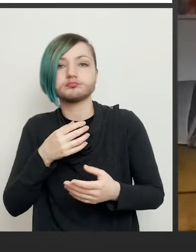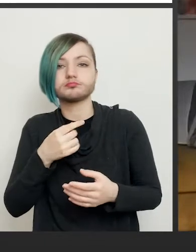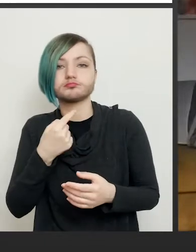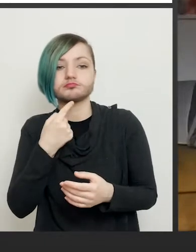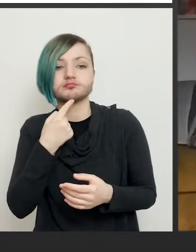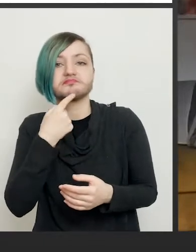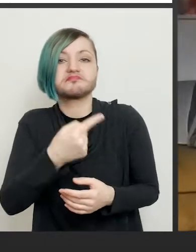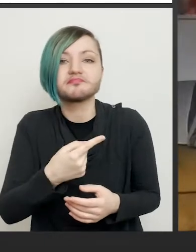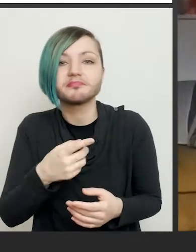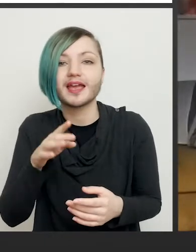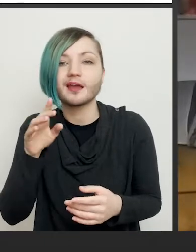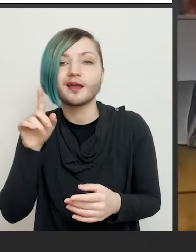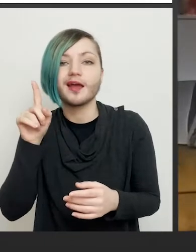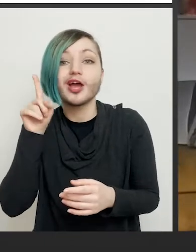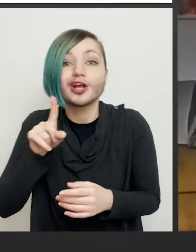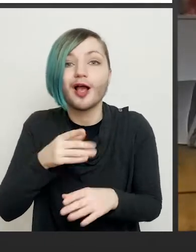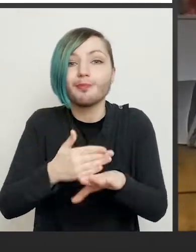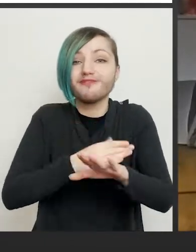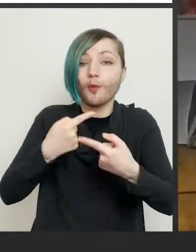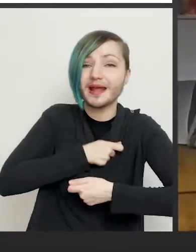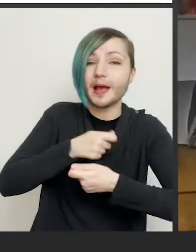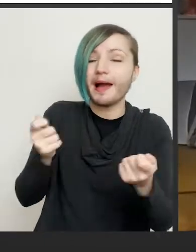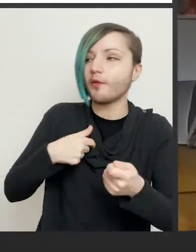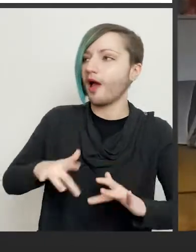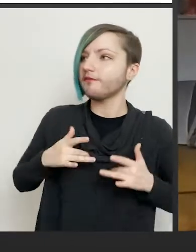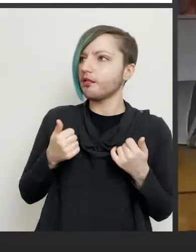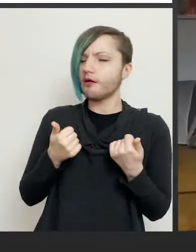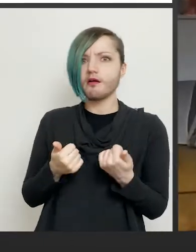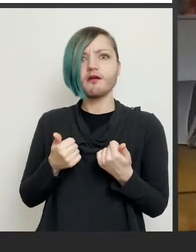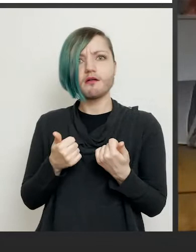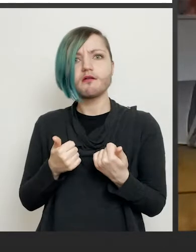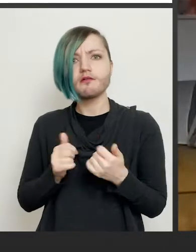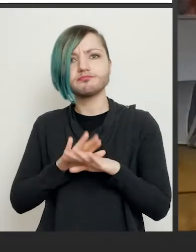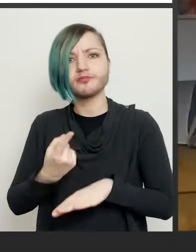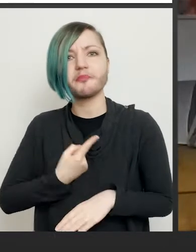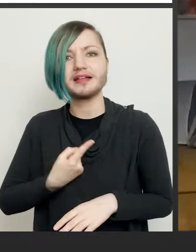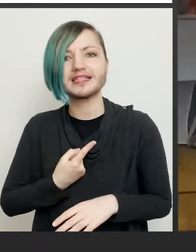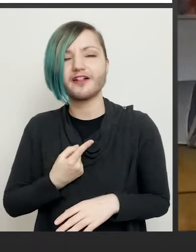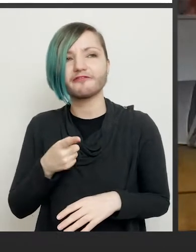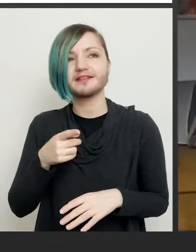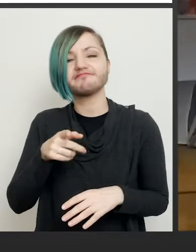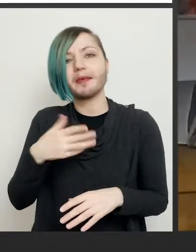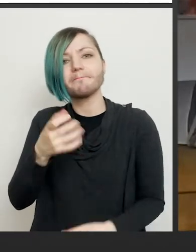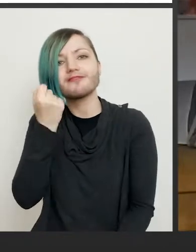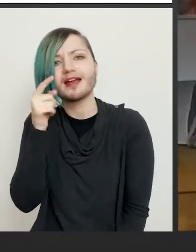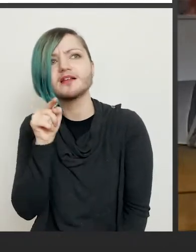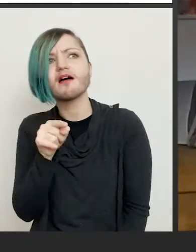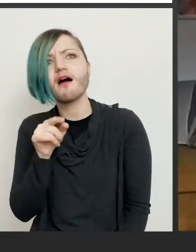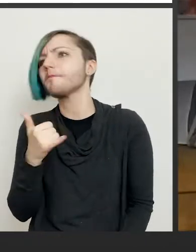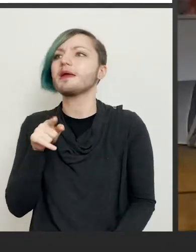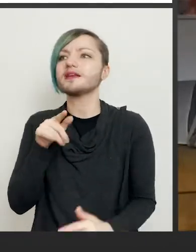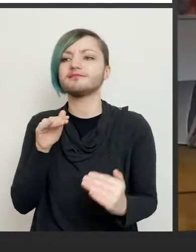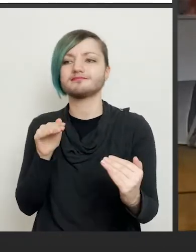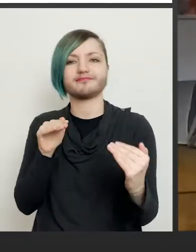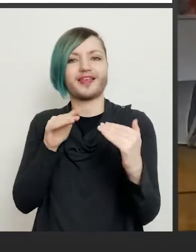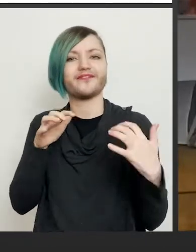out, that always made me feel really good about myself. And that's sort of when I started realizing, okay, maybe that fits a lot better because it